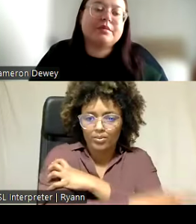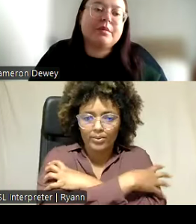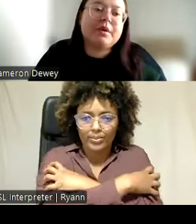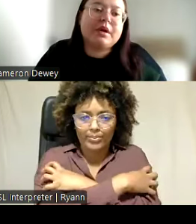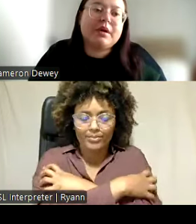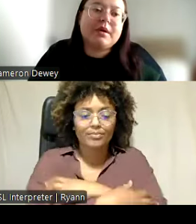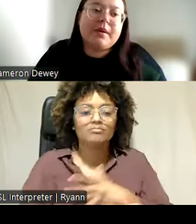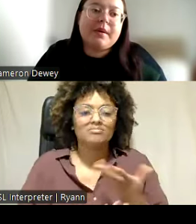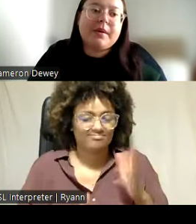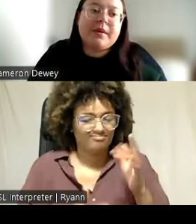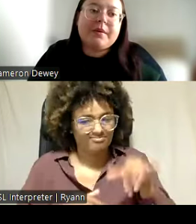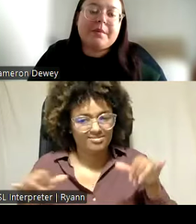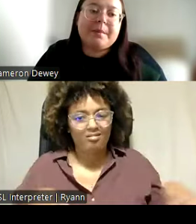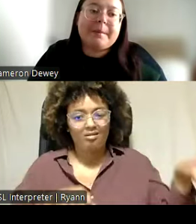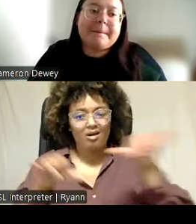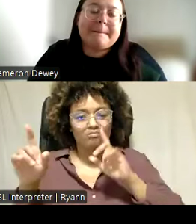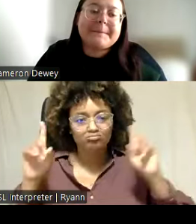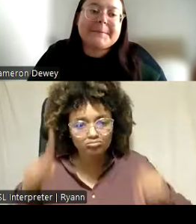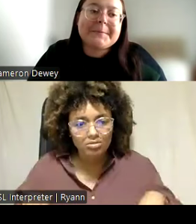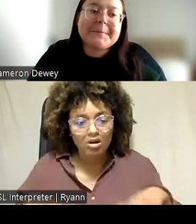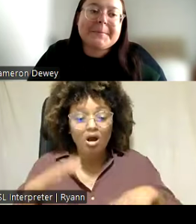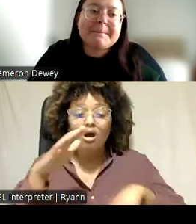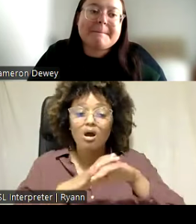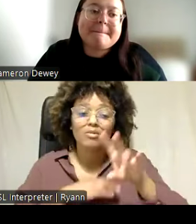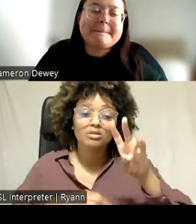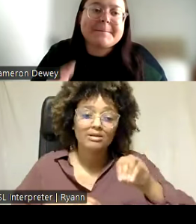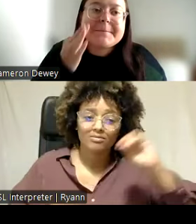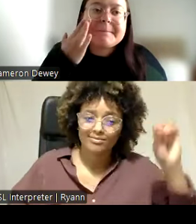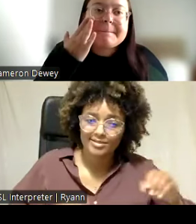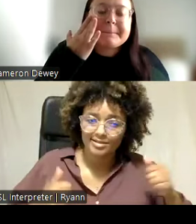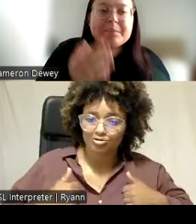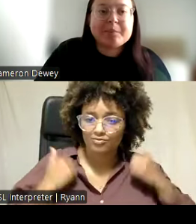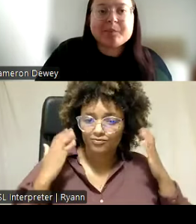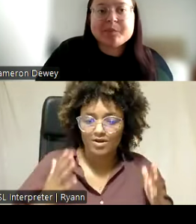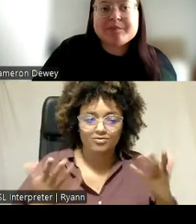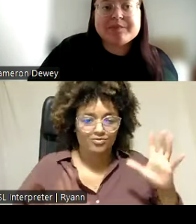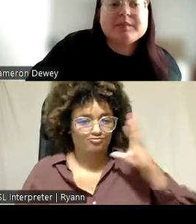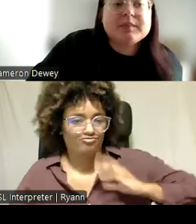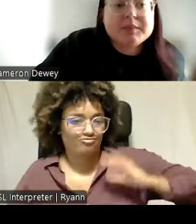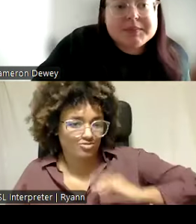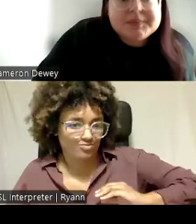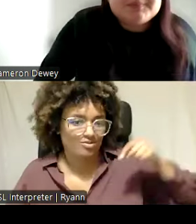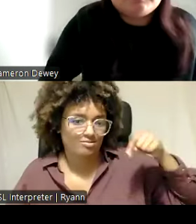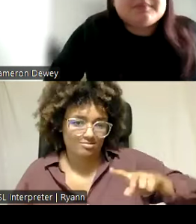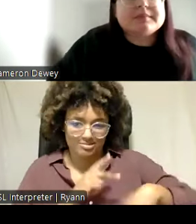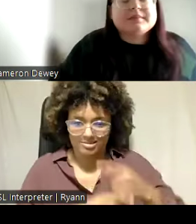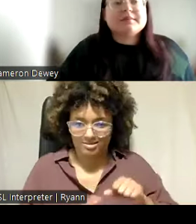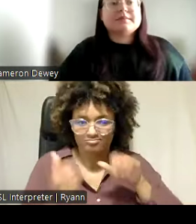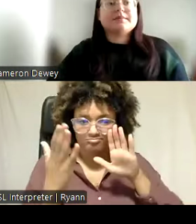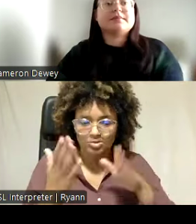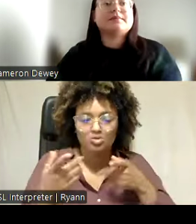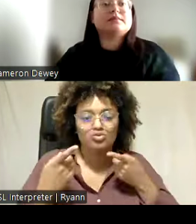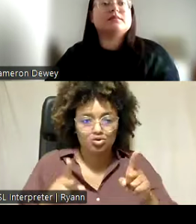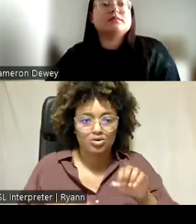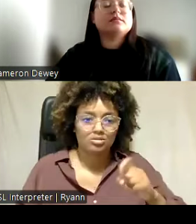In fact, up to 70% of survivors experience tonic immobility during sexual assault. And I apologize if you